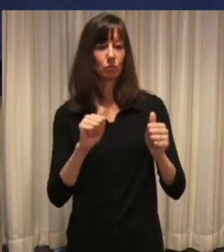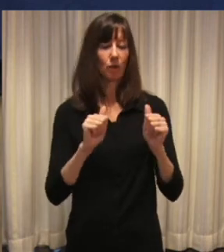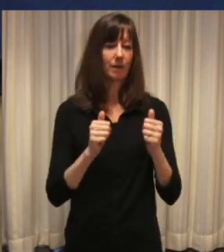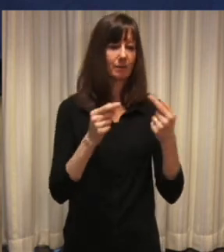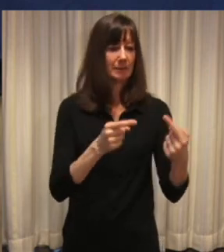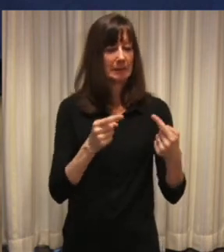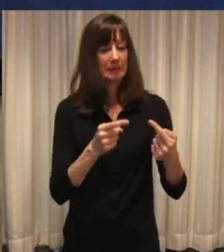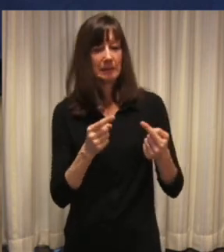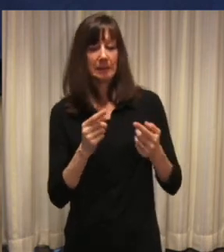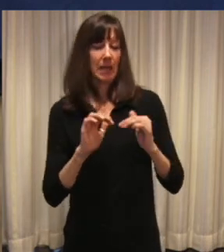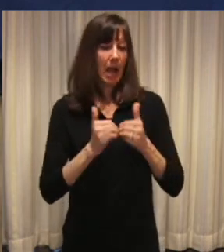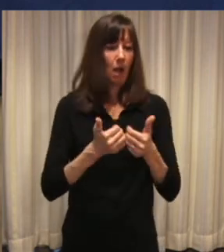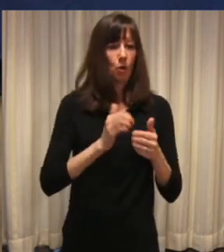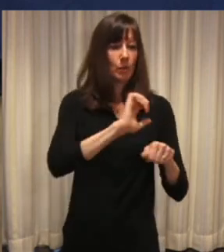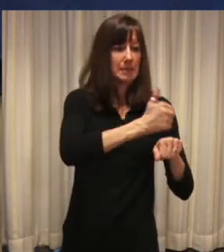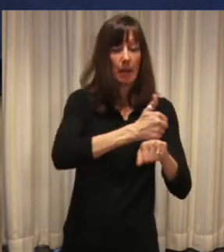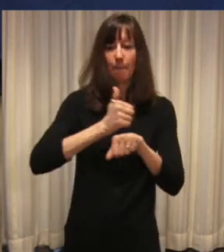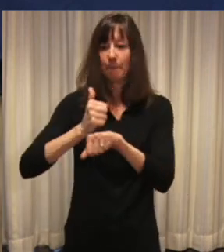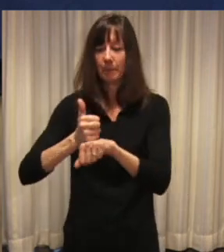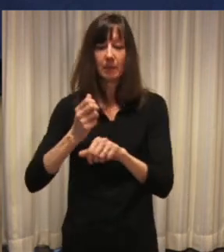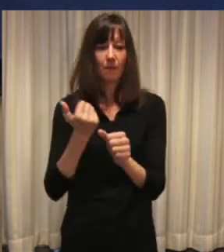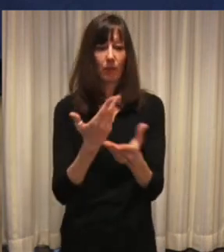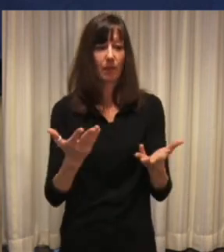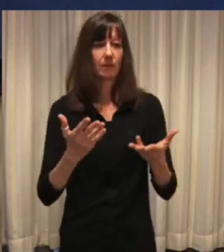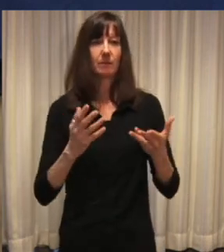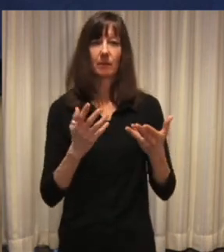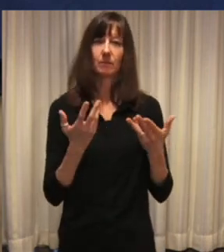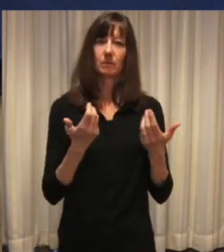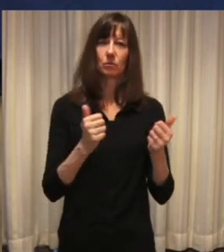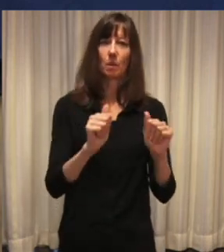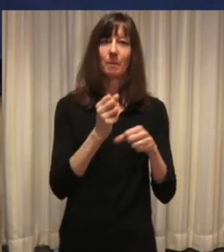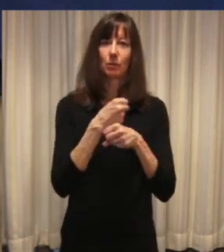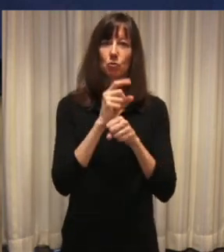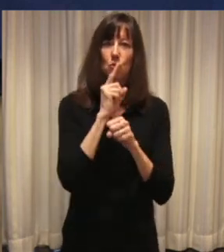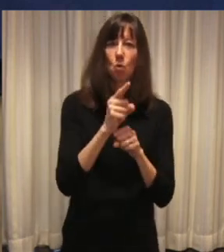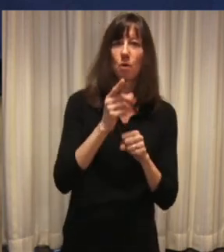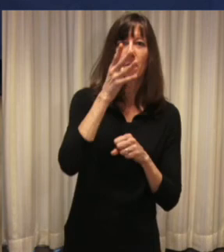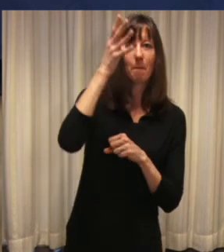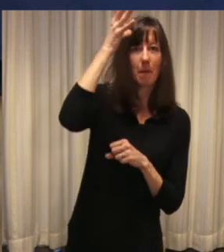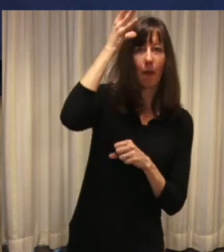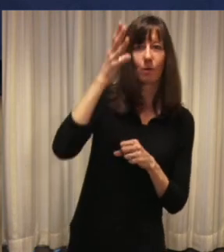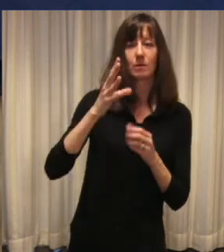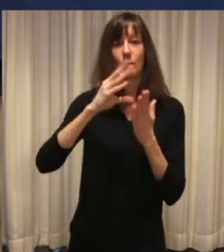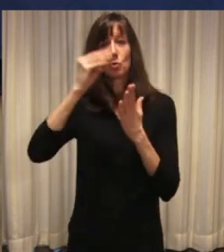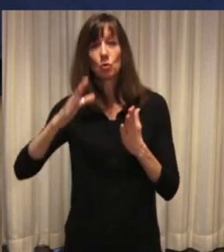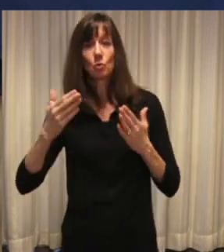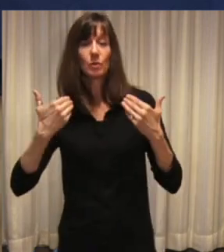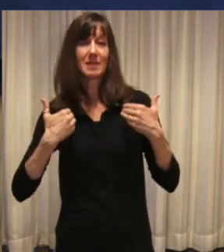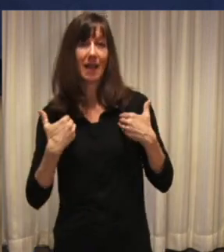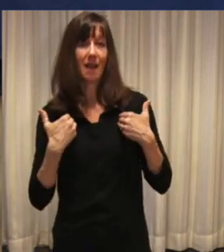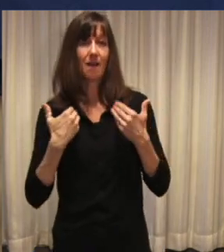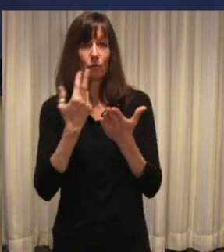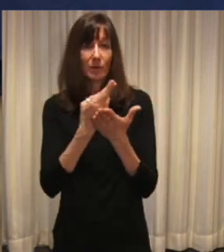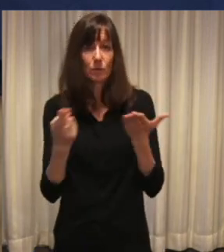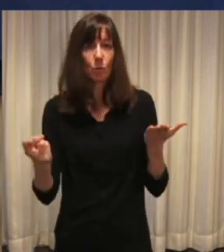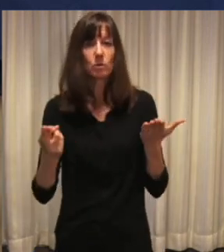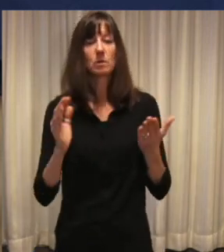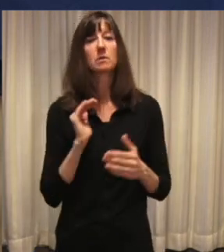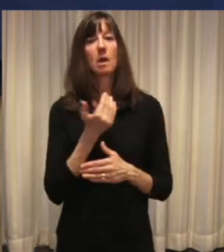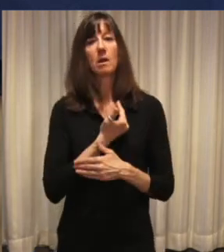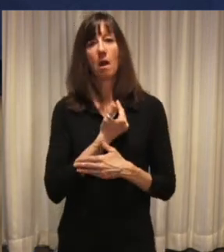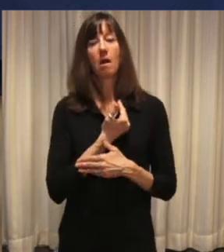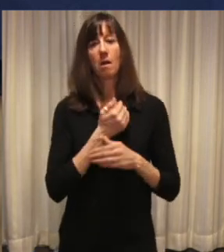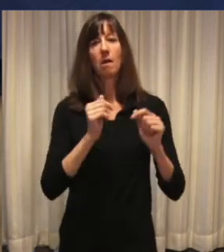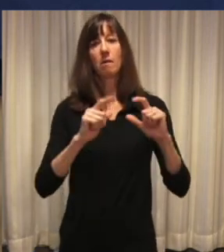helping, and that they have that parents and families and students have a resource. And again, our website is full of so many different resources. So go